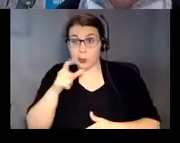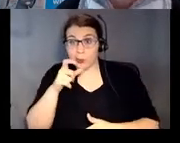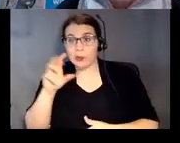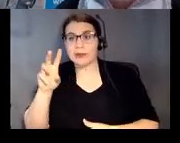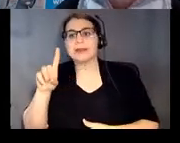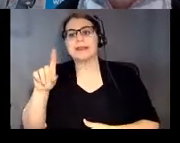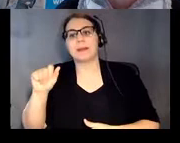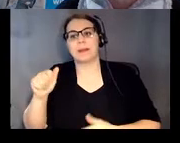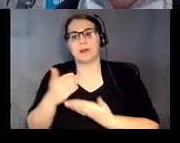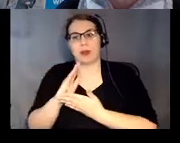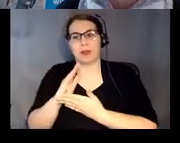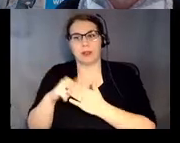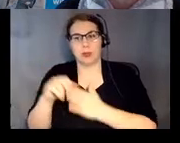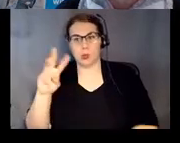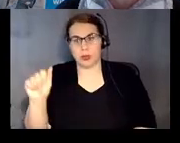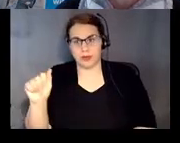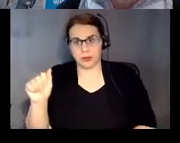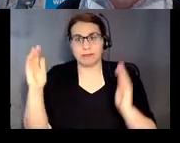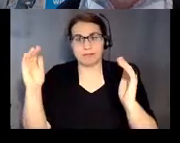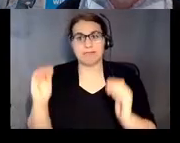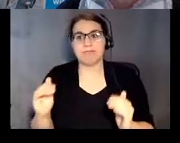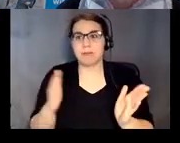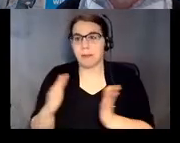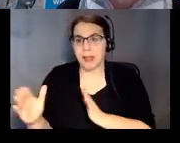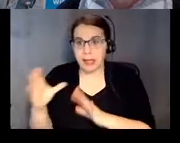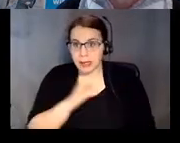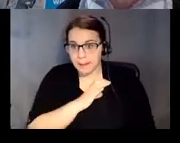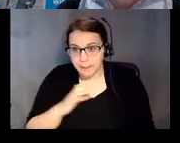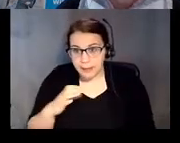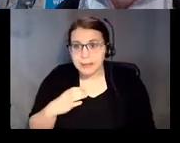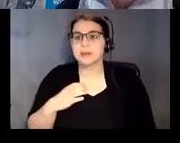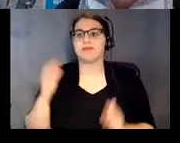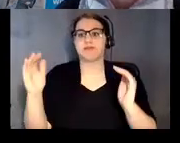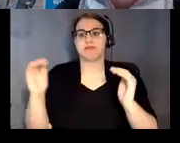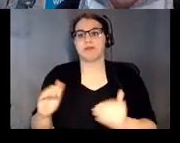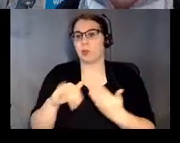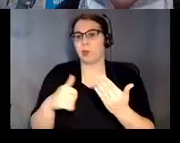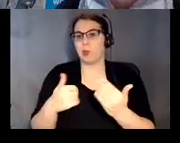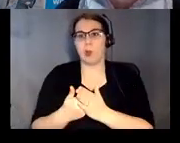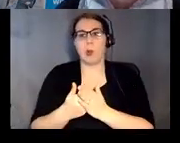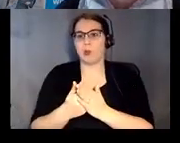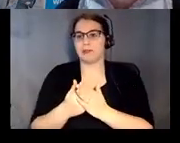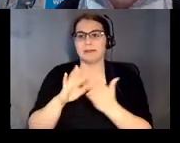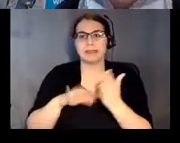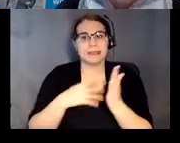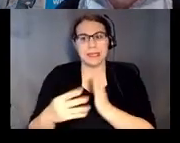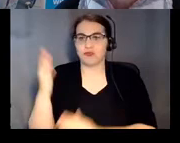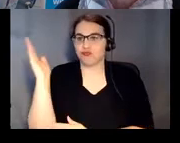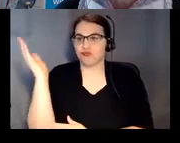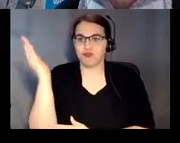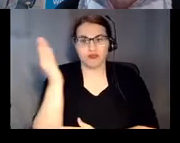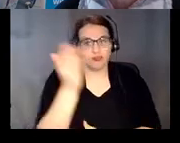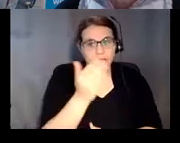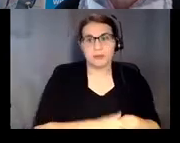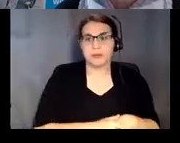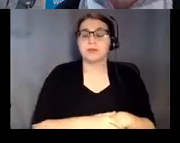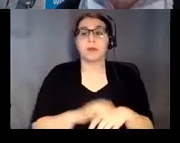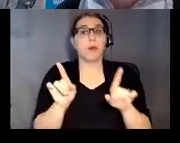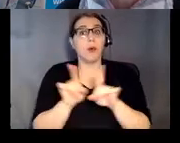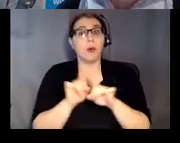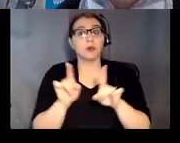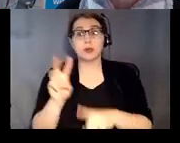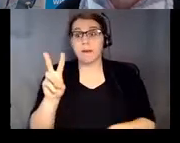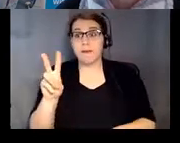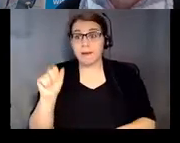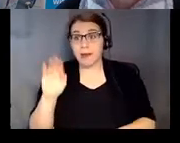Virginia, our planning committee, and all the scheduled presenters, as well as the WVABLE Advisory Board members for